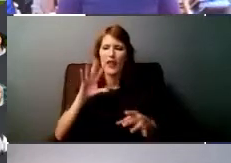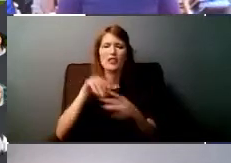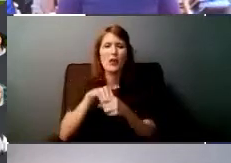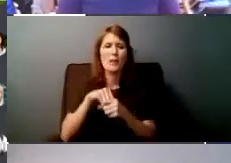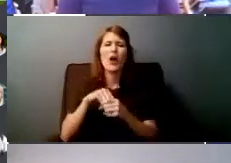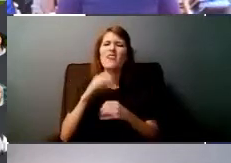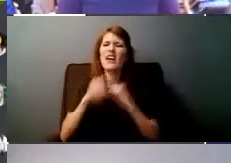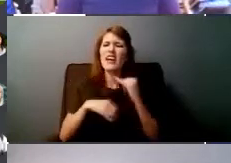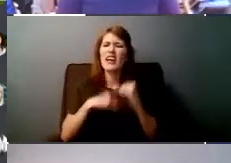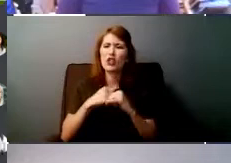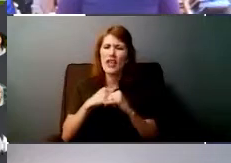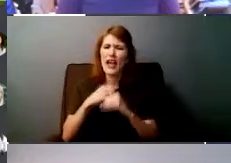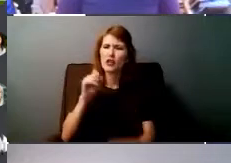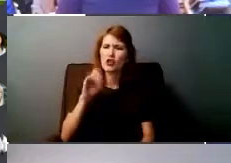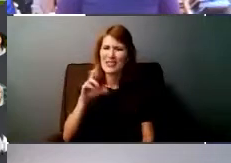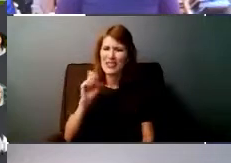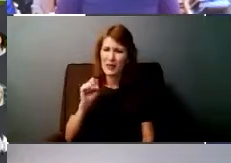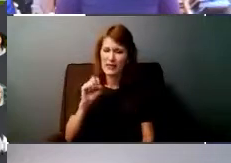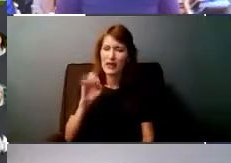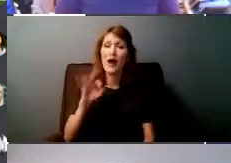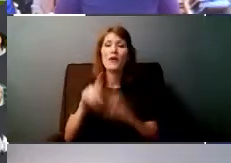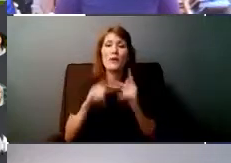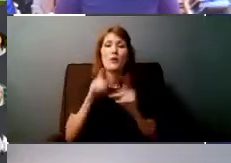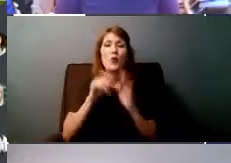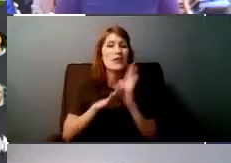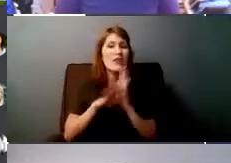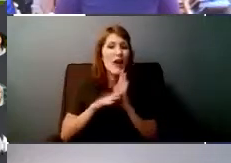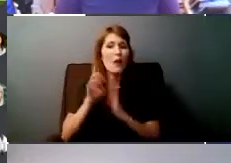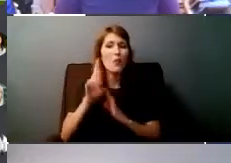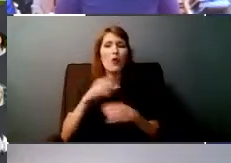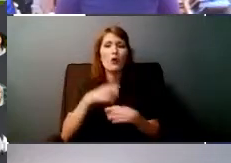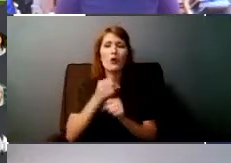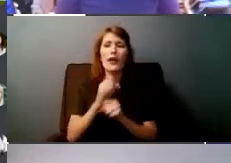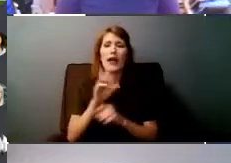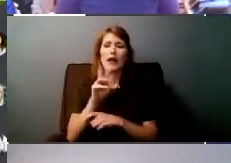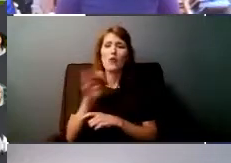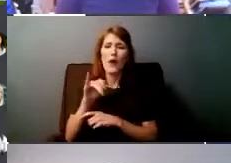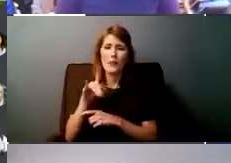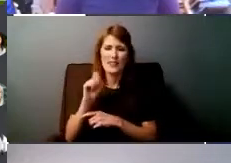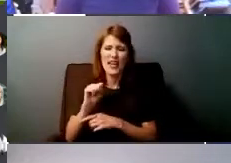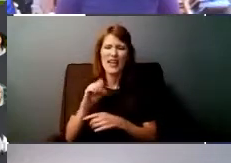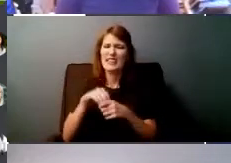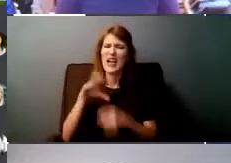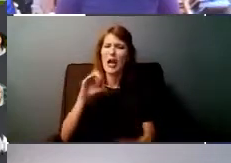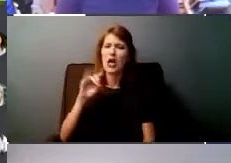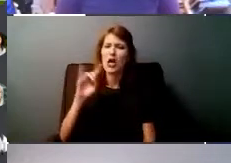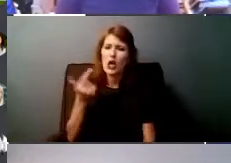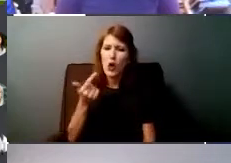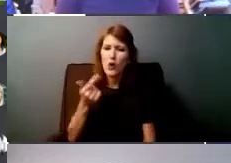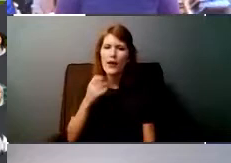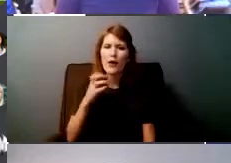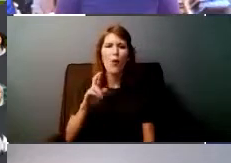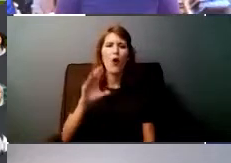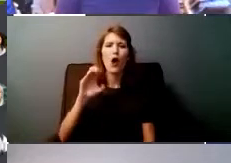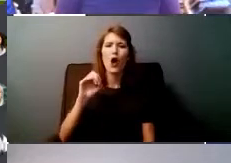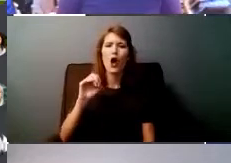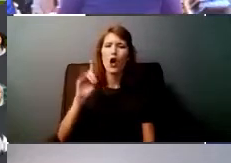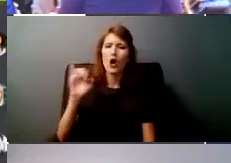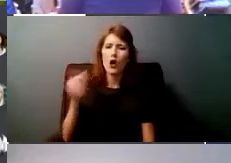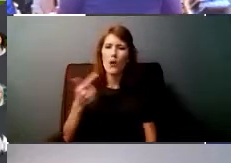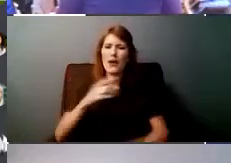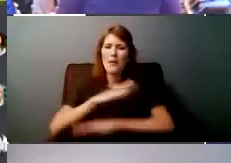series of people who develop or create websites in a piece of coding or a coding platform called